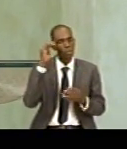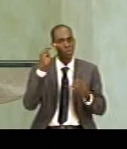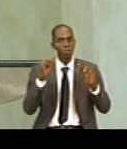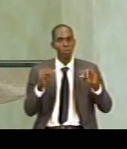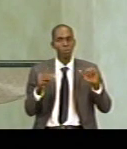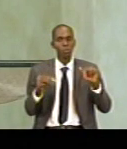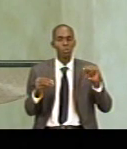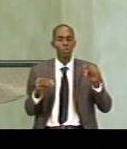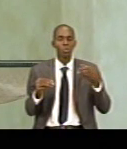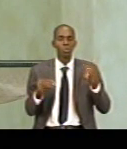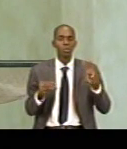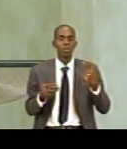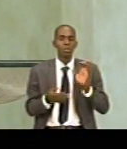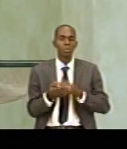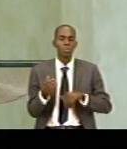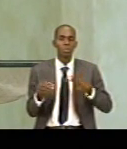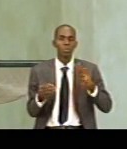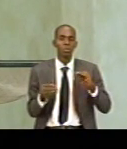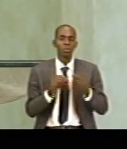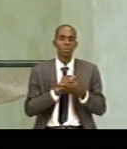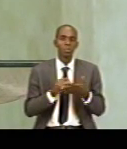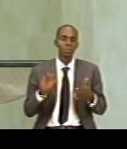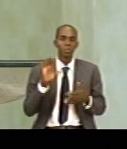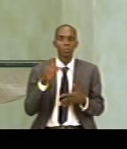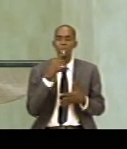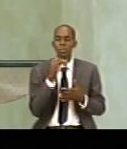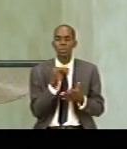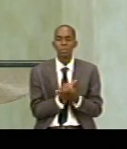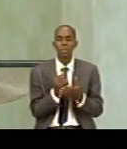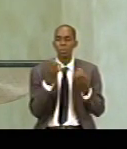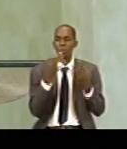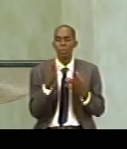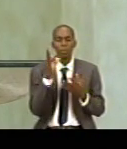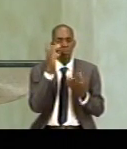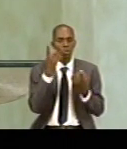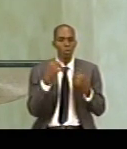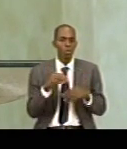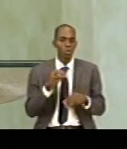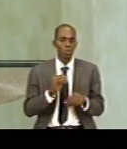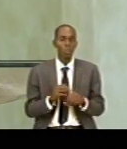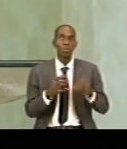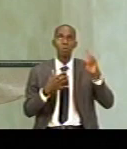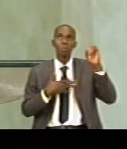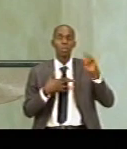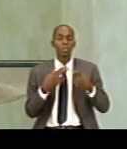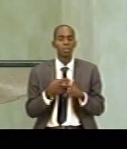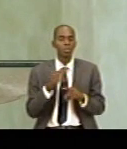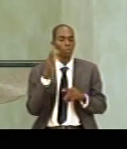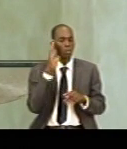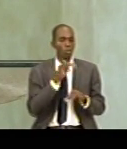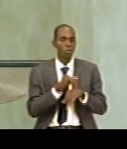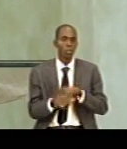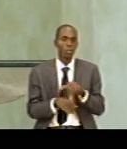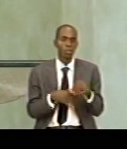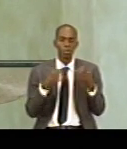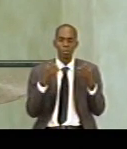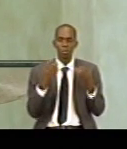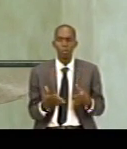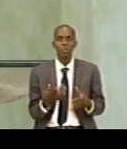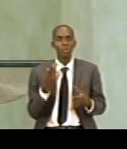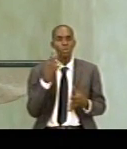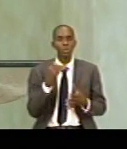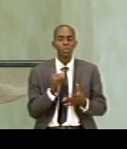many shall come in my name, saying, I am Christ, and shall deceive many." So number one, you see many false Christ will arise